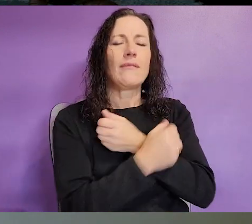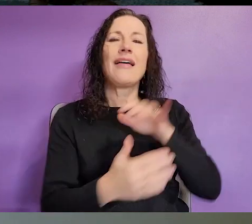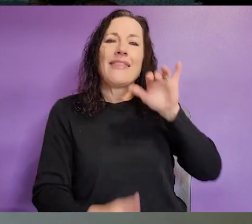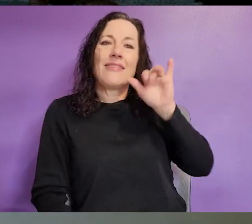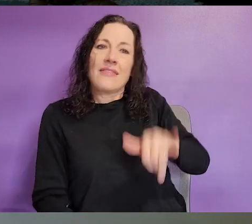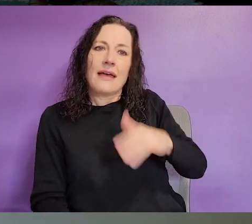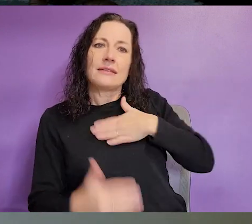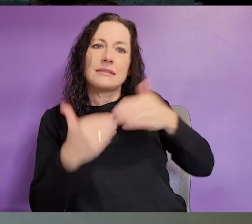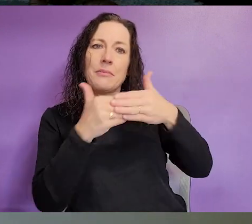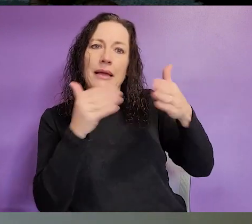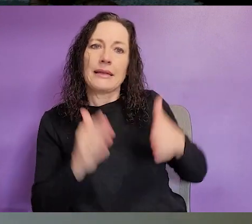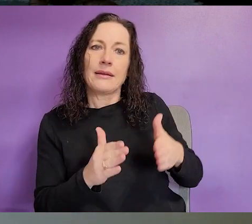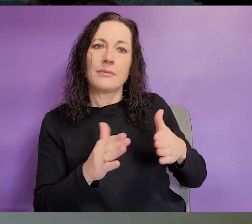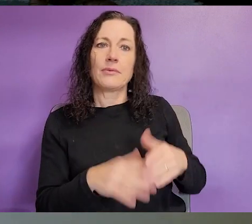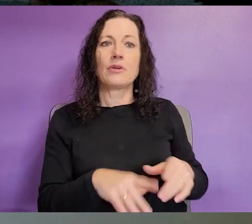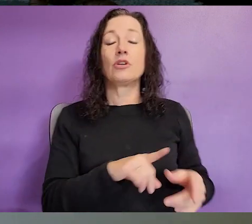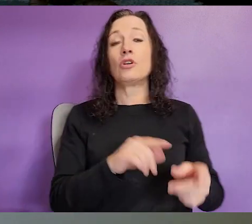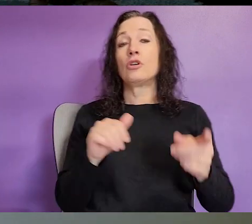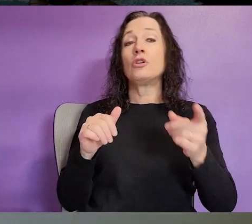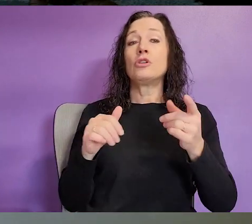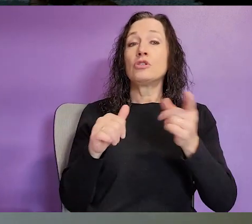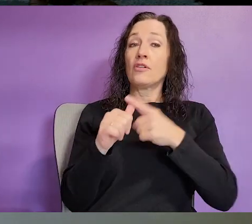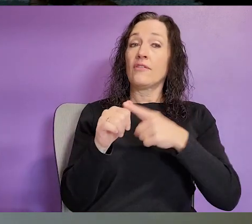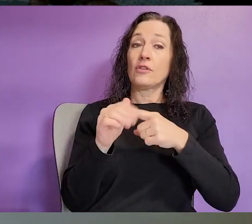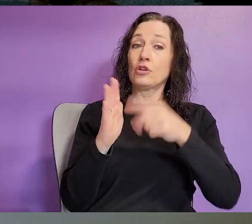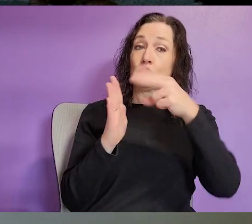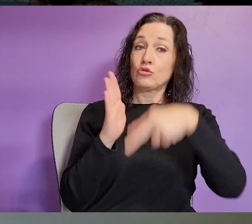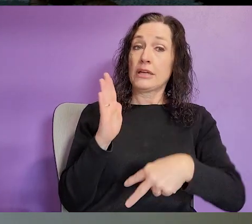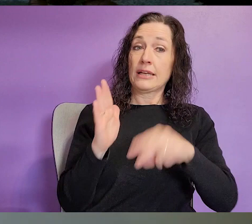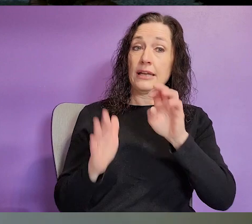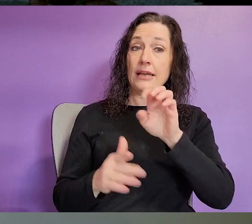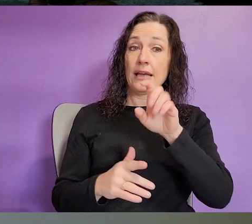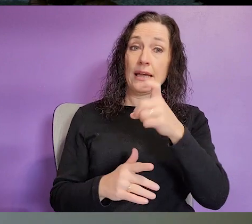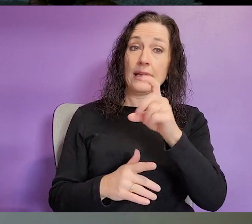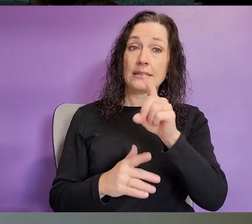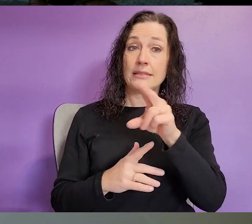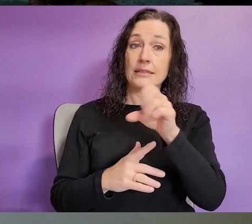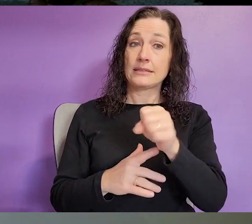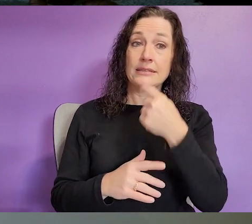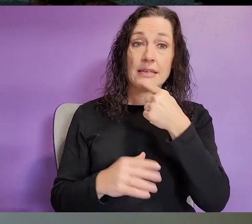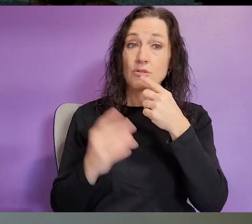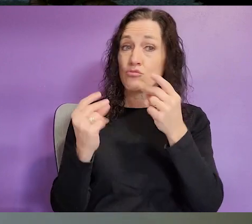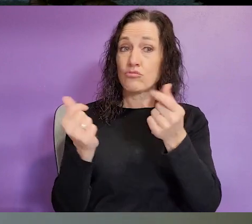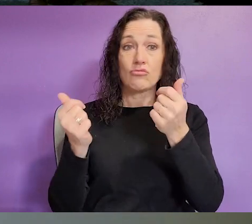It's my neighbor. And in the first reading, he says right off the bat,